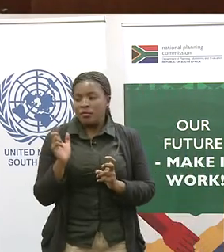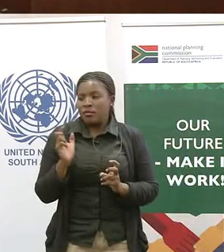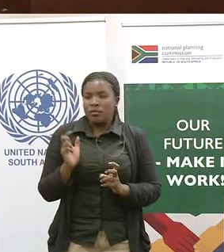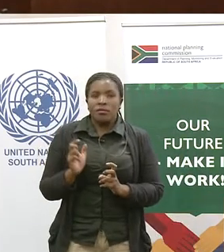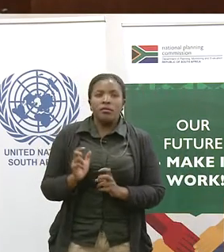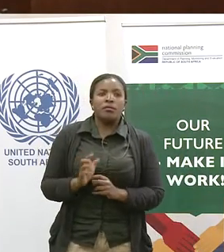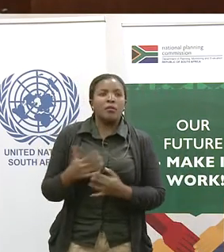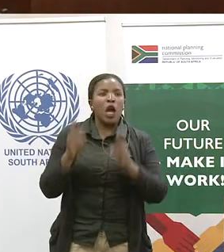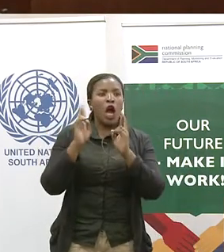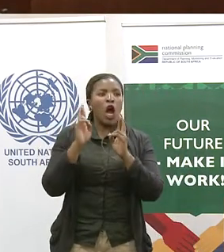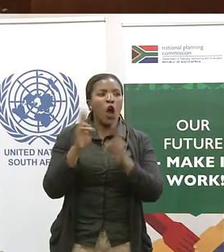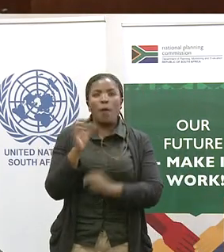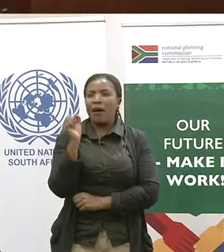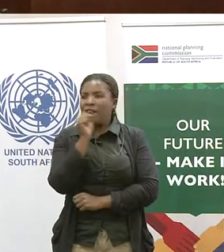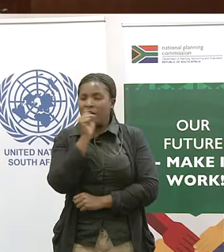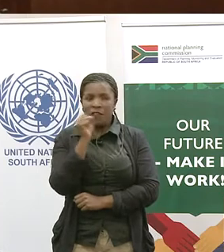we've got a roving mic.